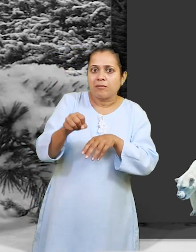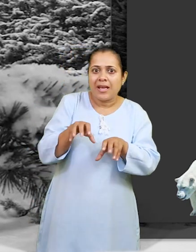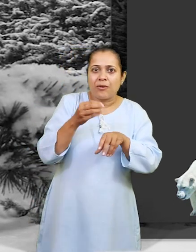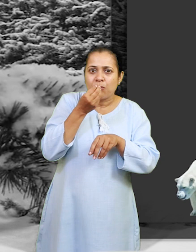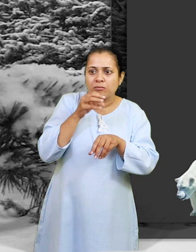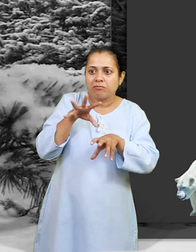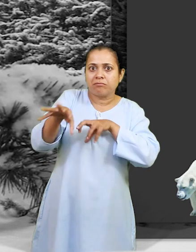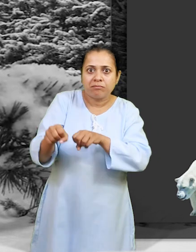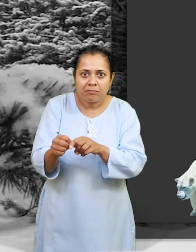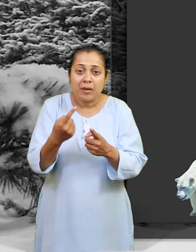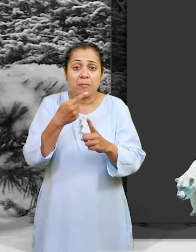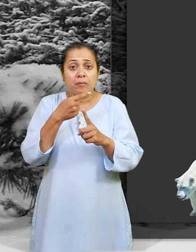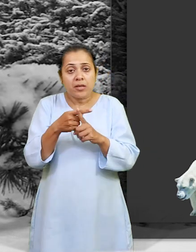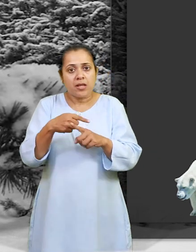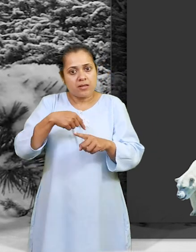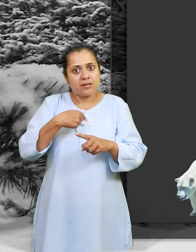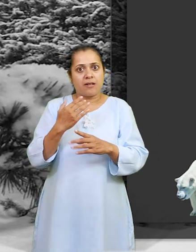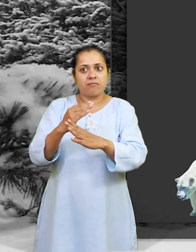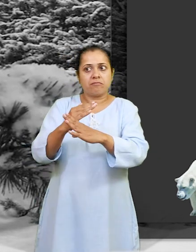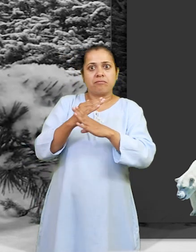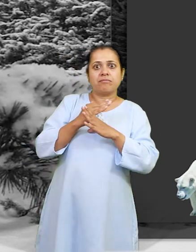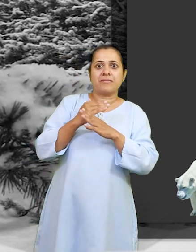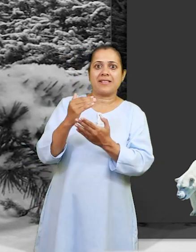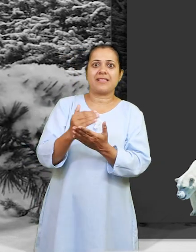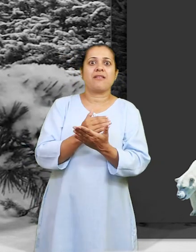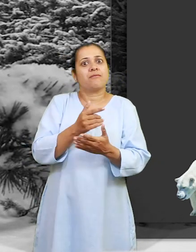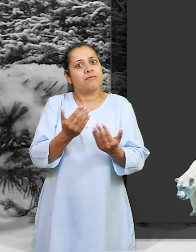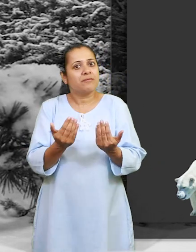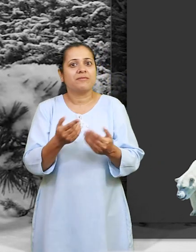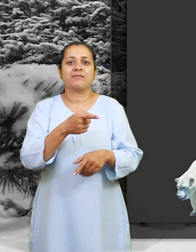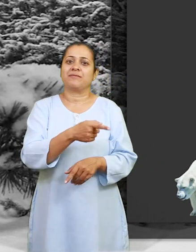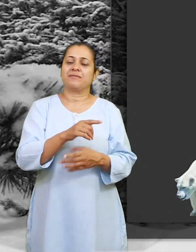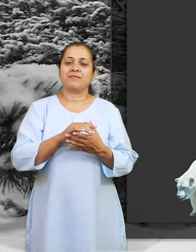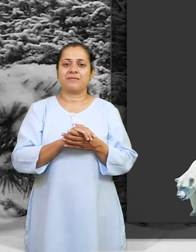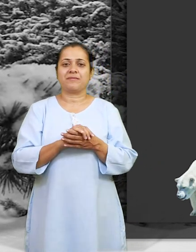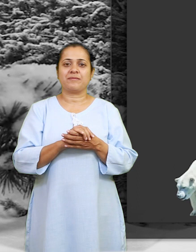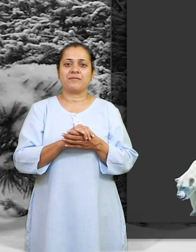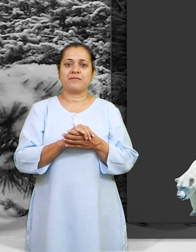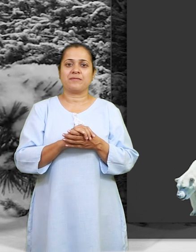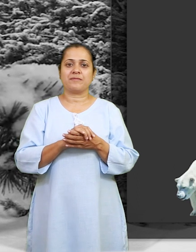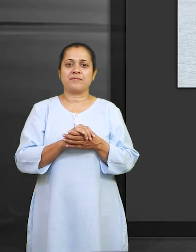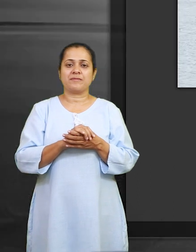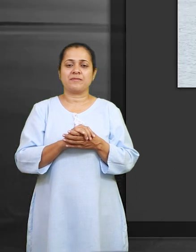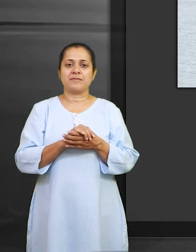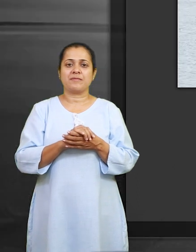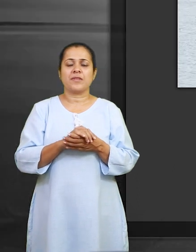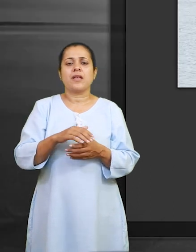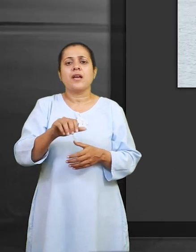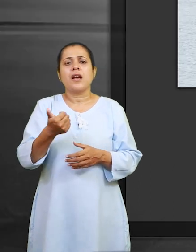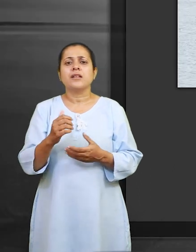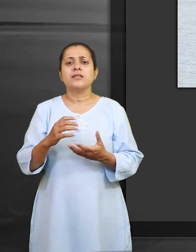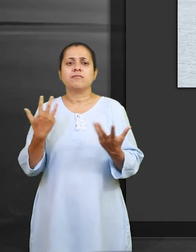catch prey, and also to save themselves from other animals to be captured.